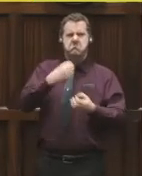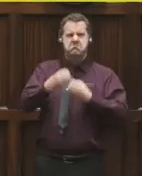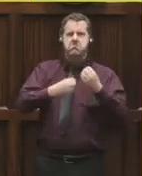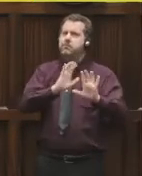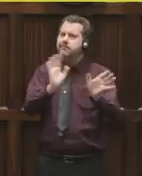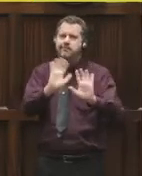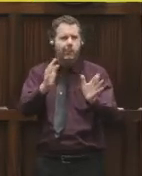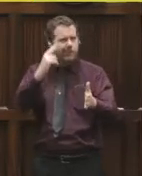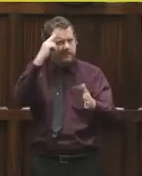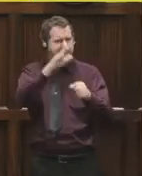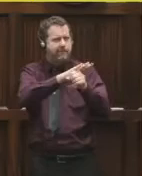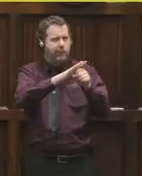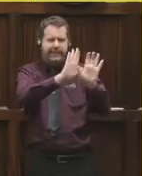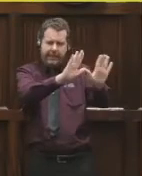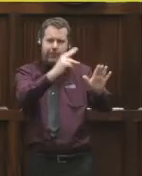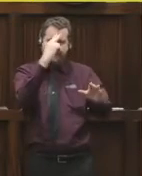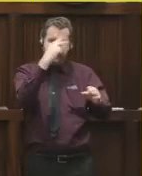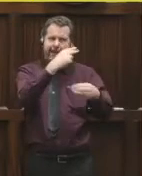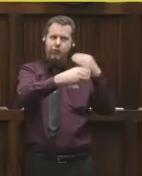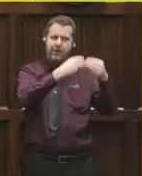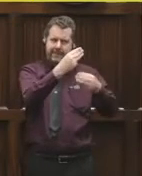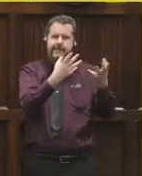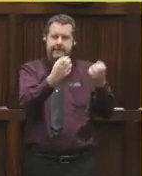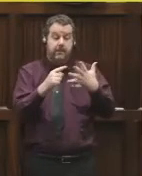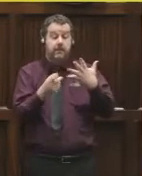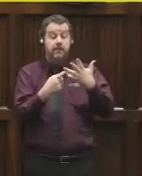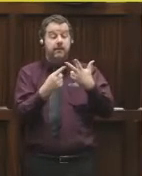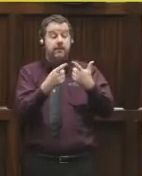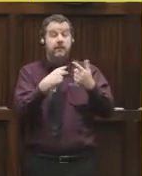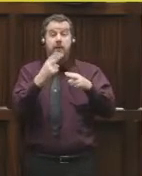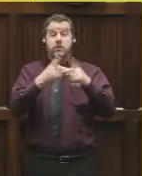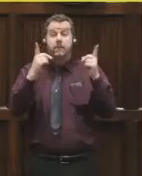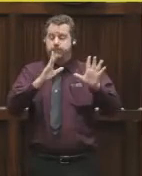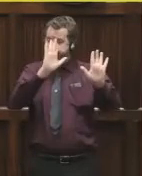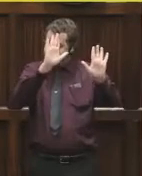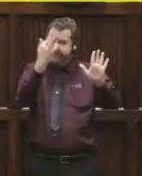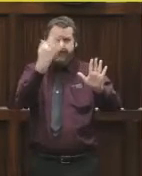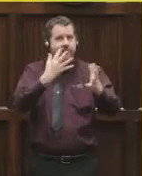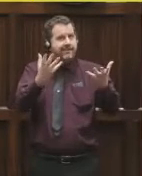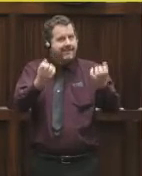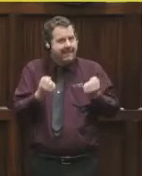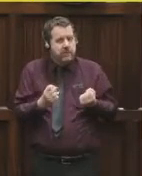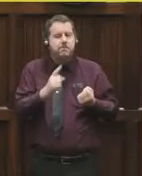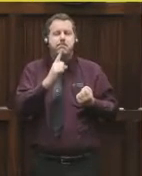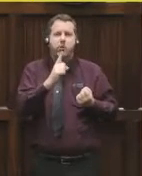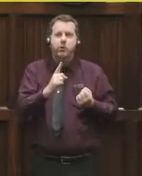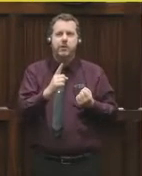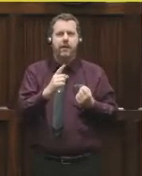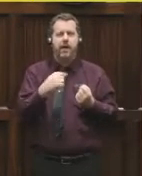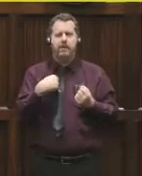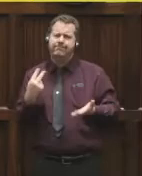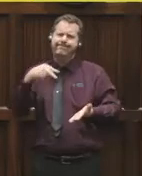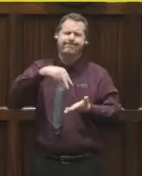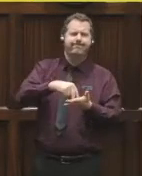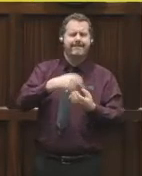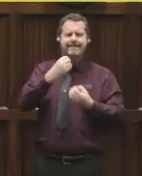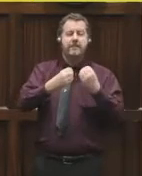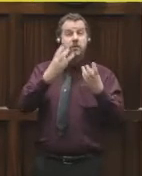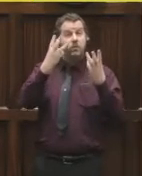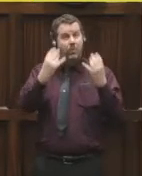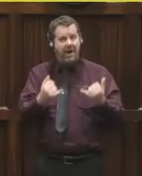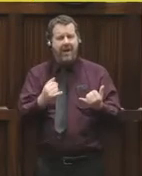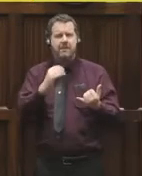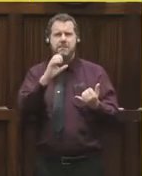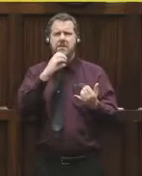and I fully accept it. It was more to do with the fact that because there has been such a lot of,